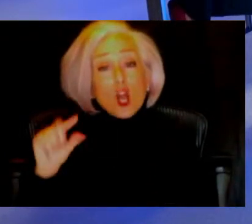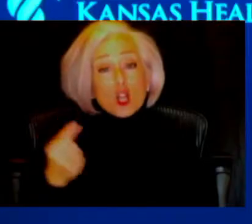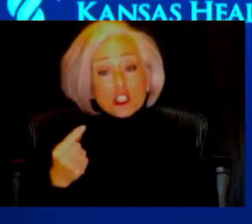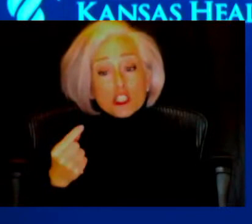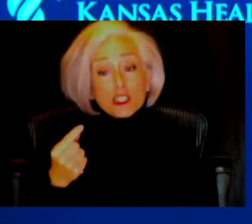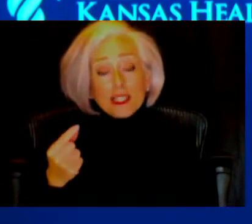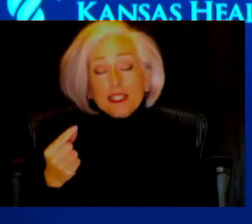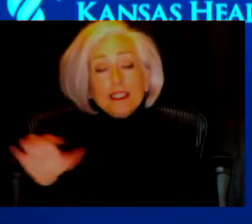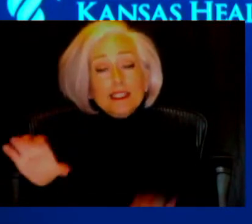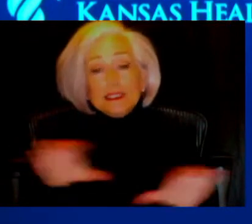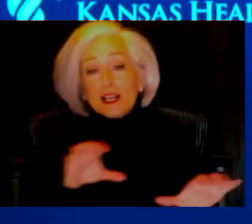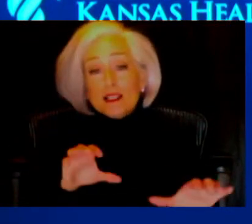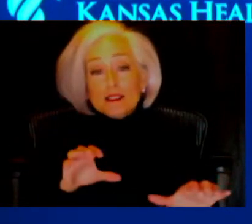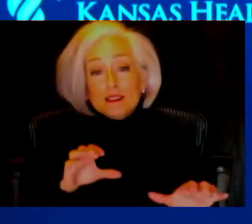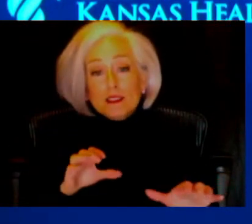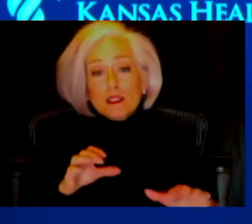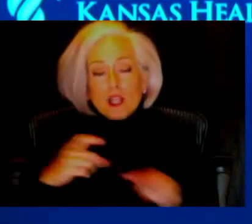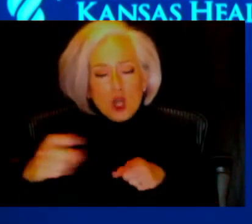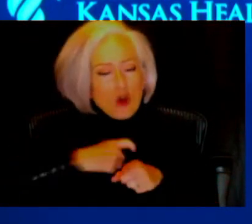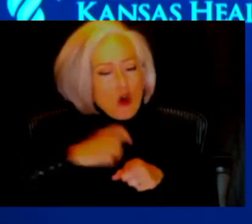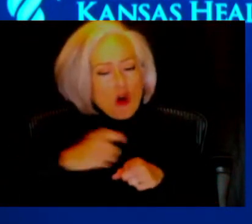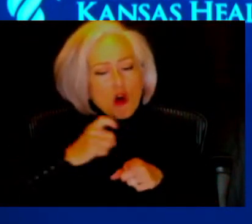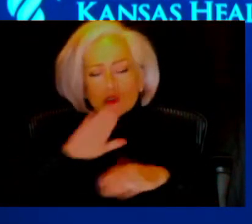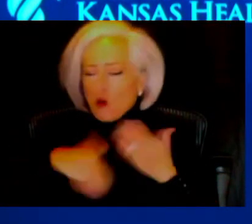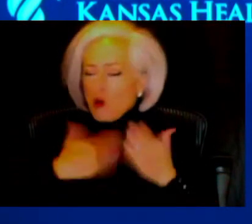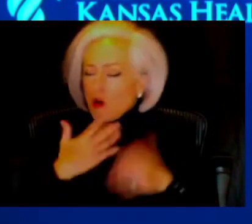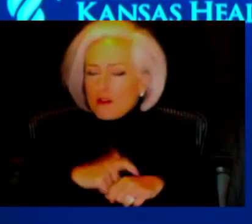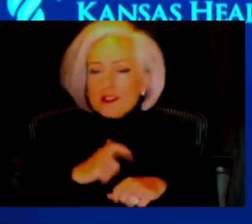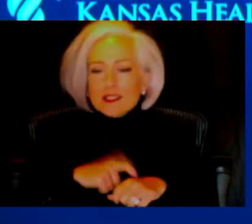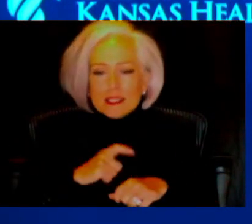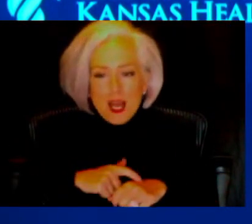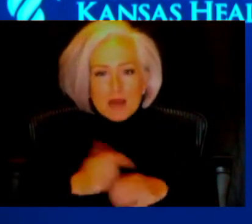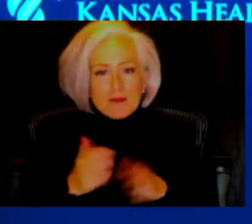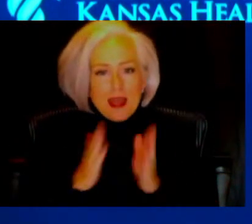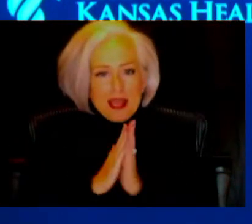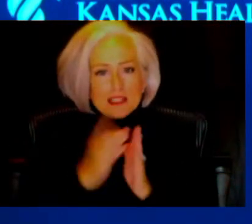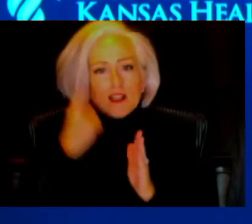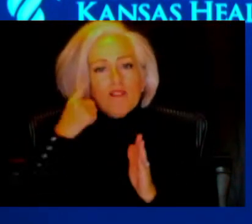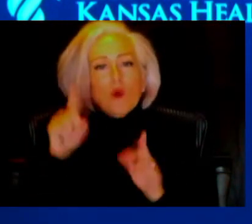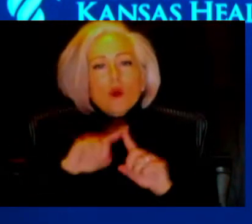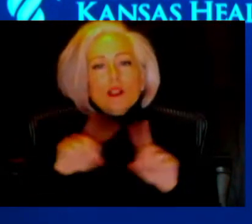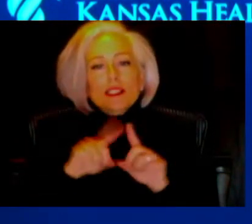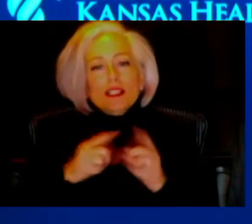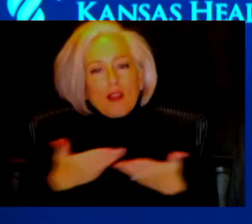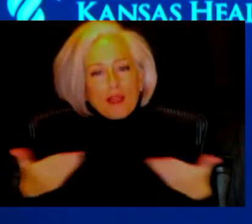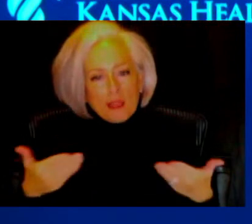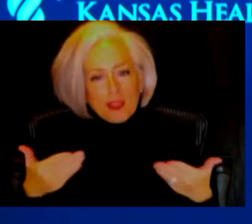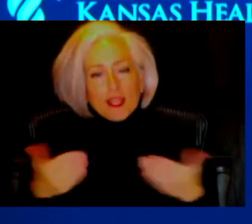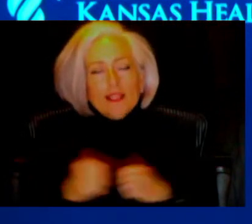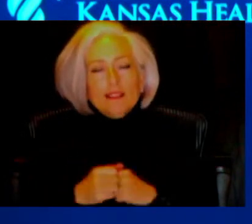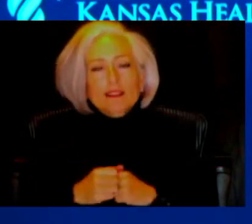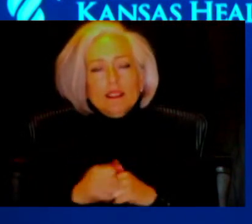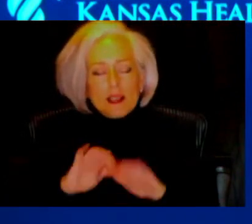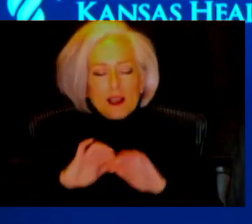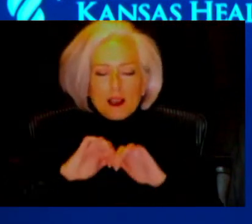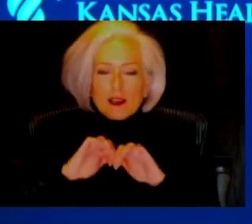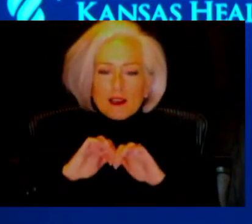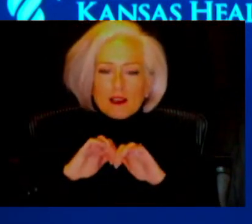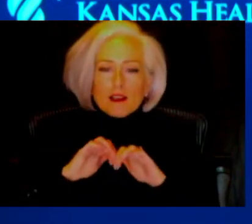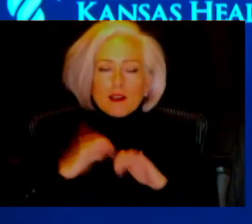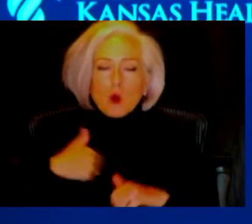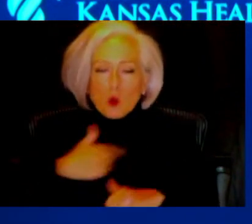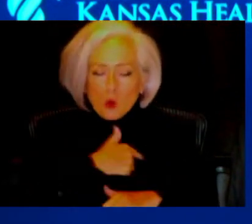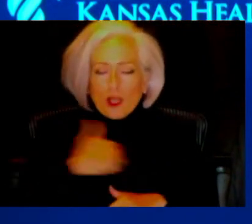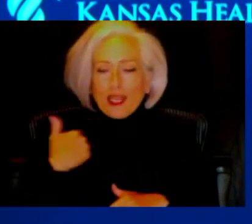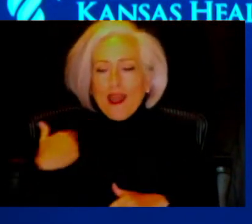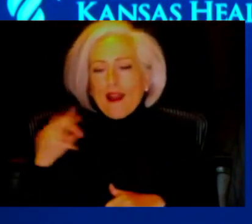calls in all the time. And, asking for different things or, how do we, we had a veteran that